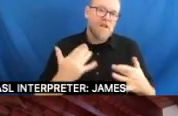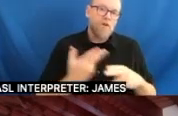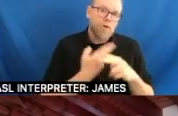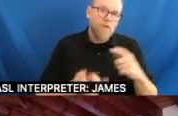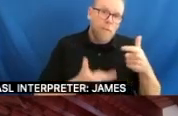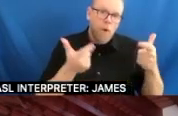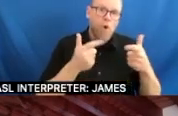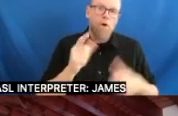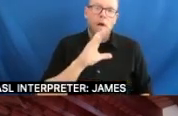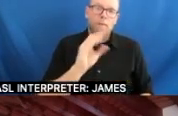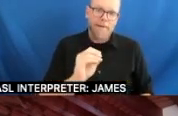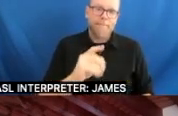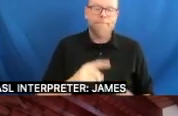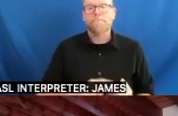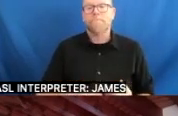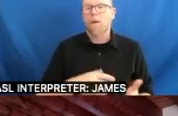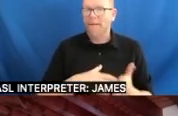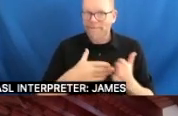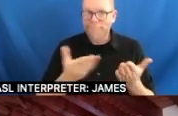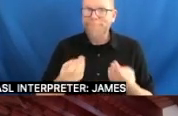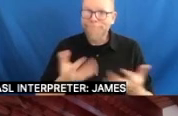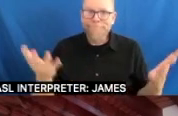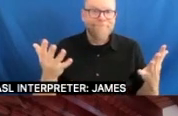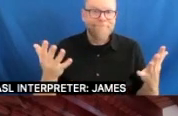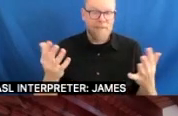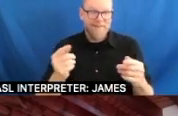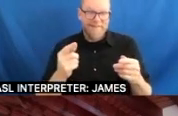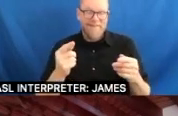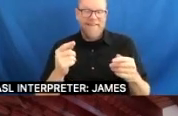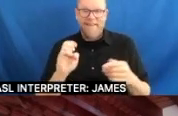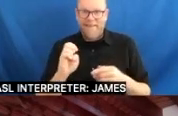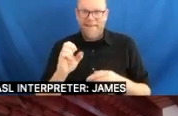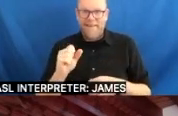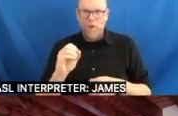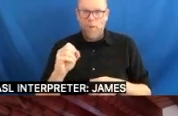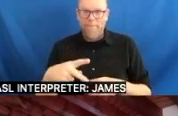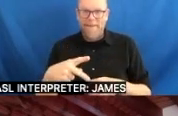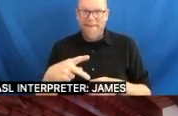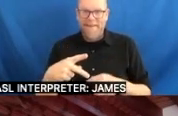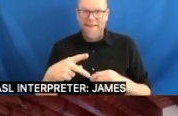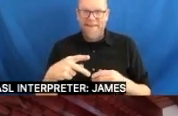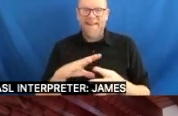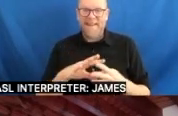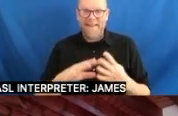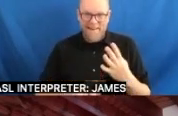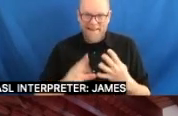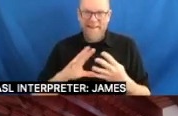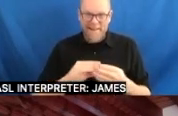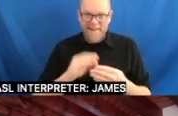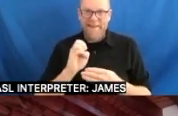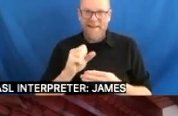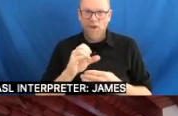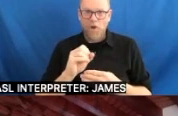But a lot of times, those ESOPs do not provide any more participation